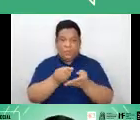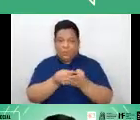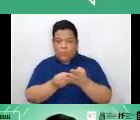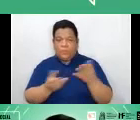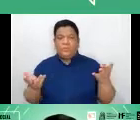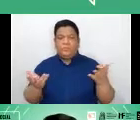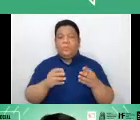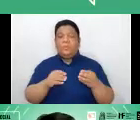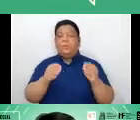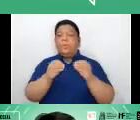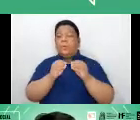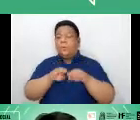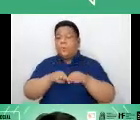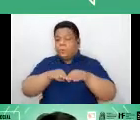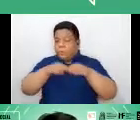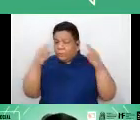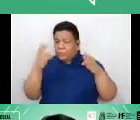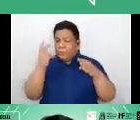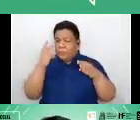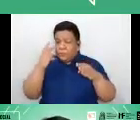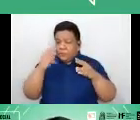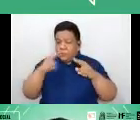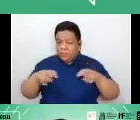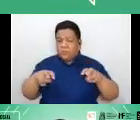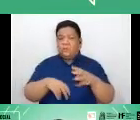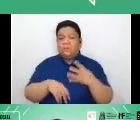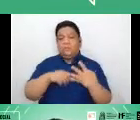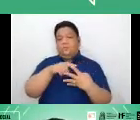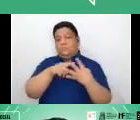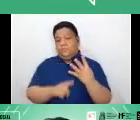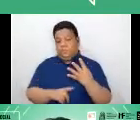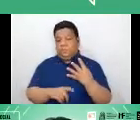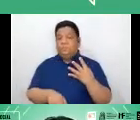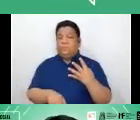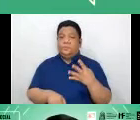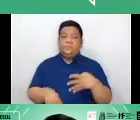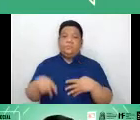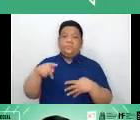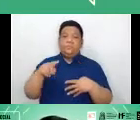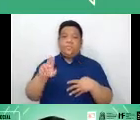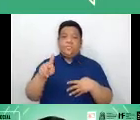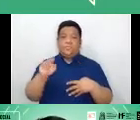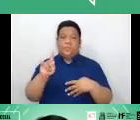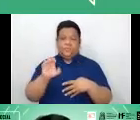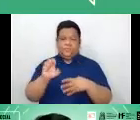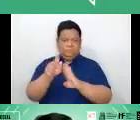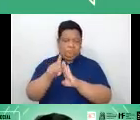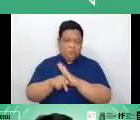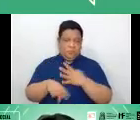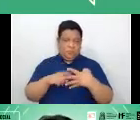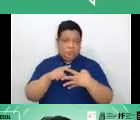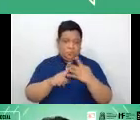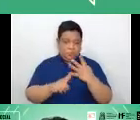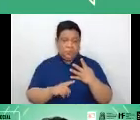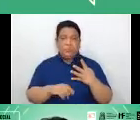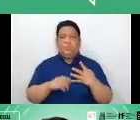to better see how Industry 4.0 works, we can first look at the principles. So these 4 principles guide Industry 4.0, and it kind